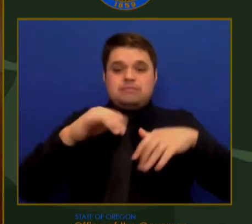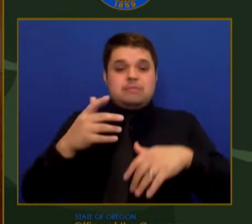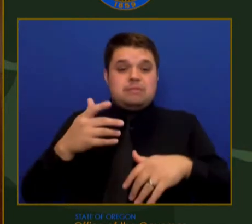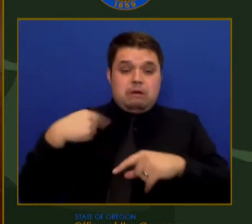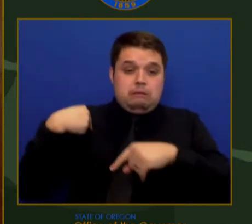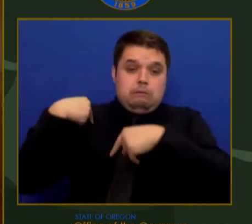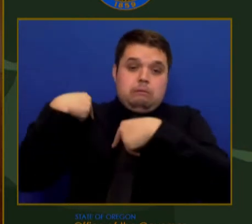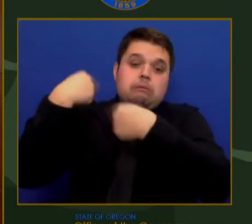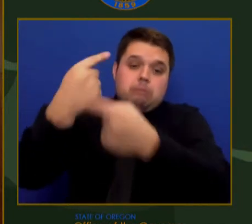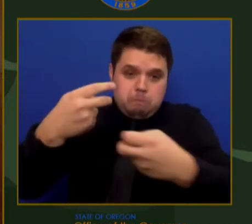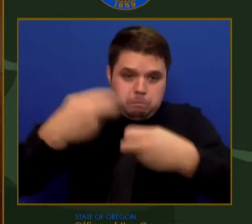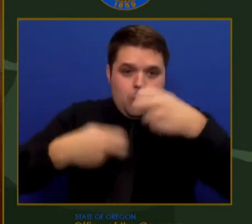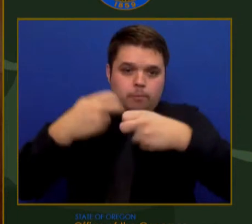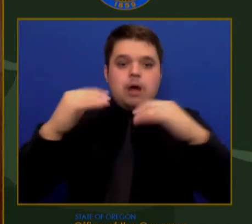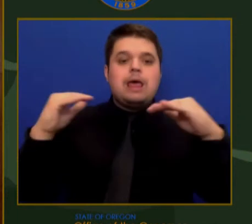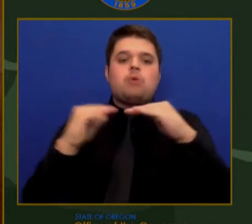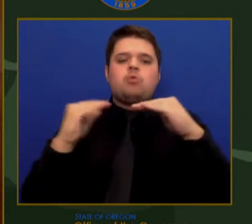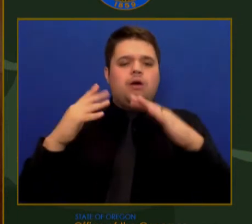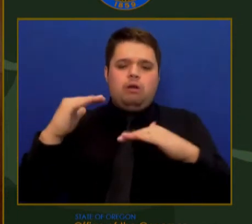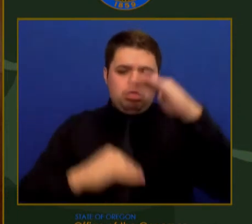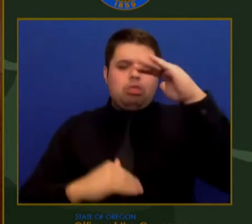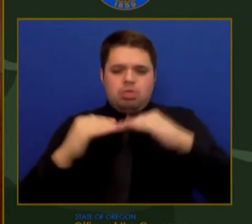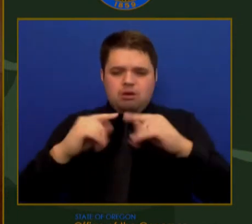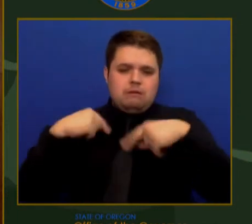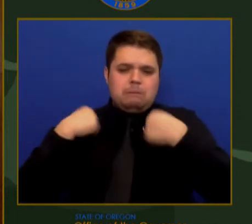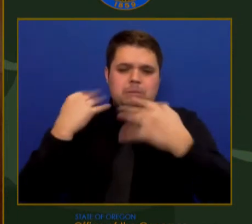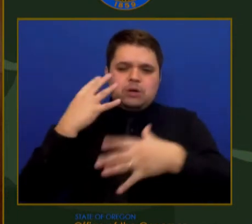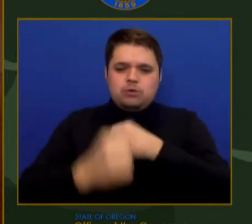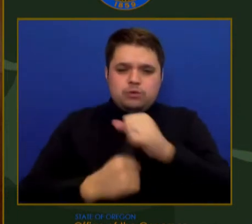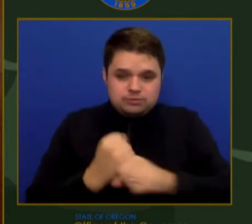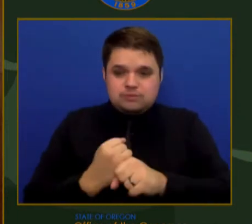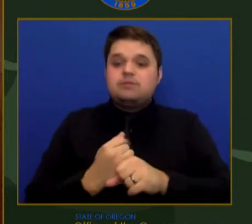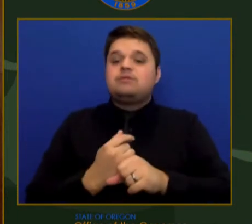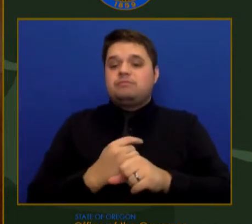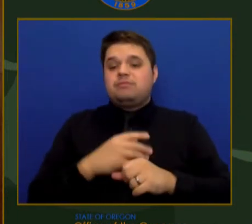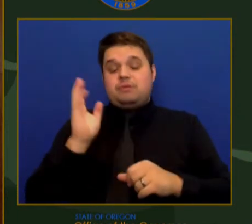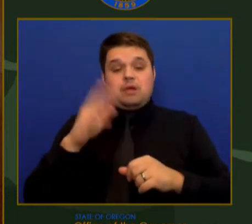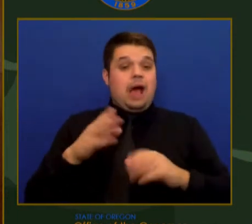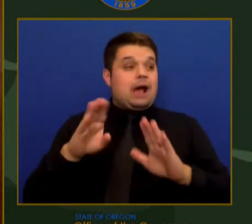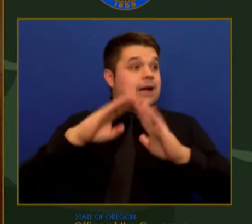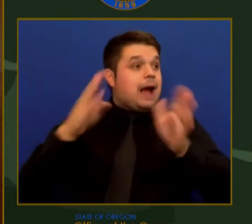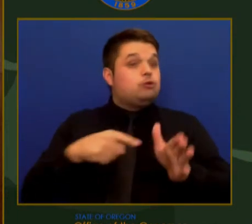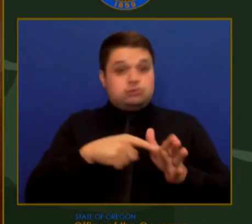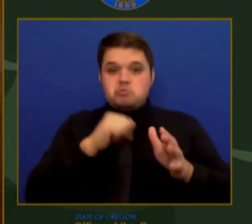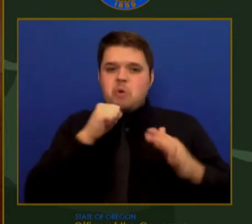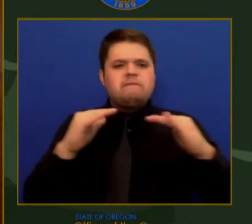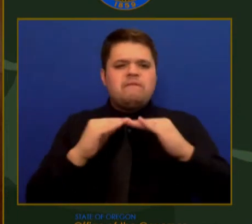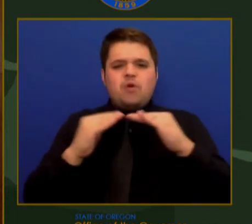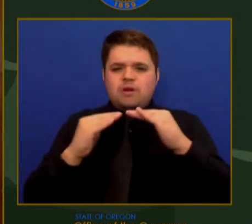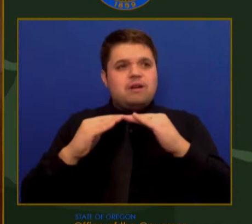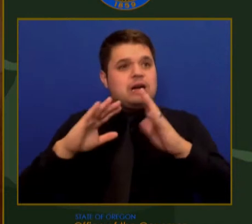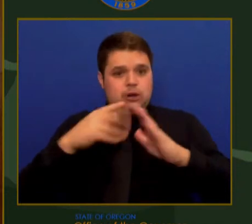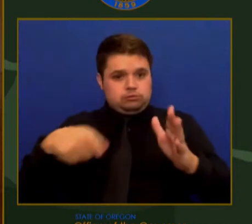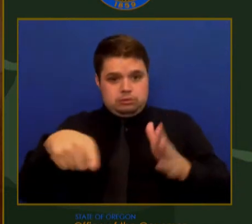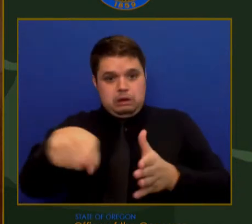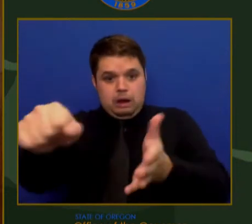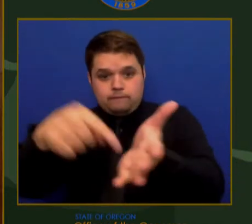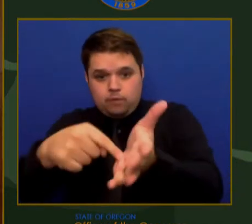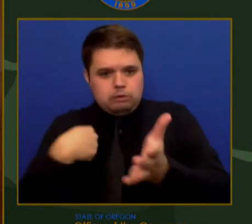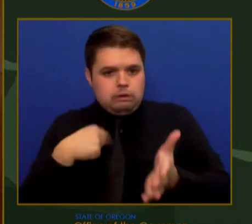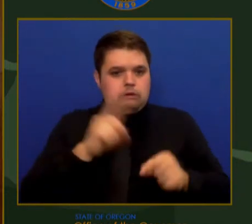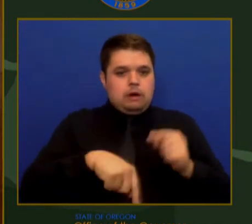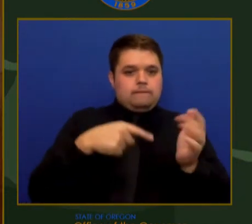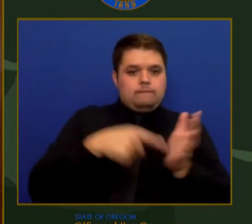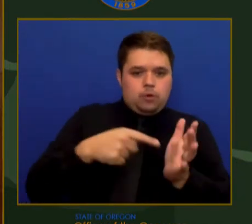housing policies in this country. And we must address the intersection of housing and health